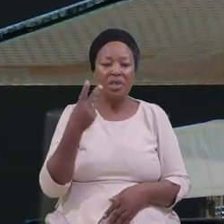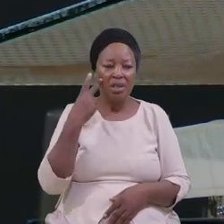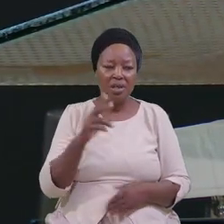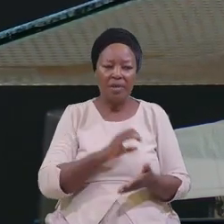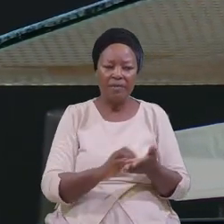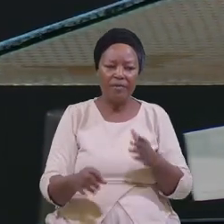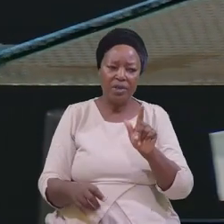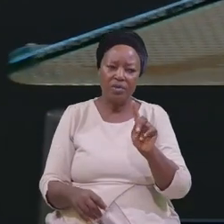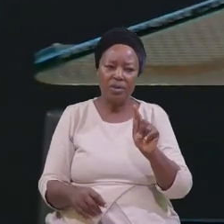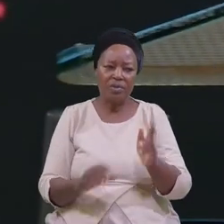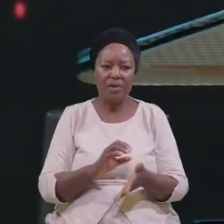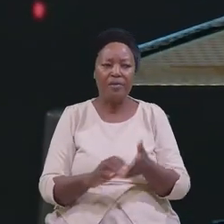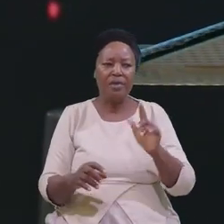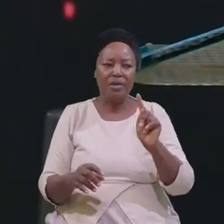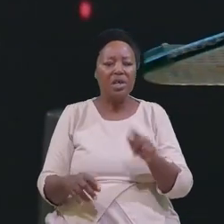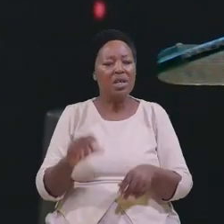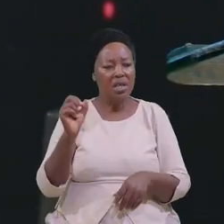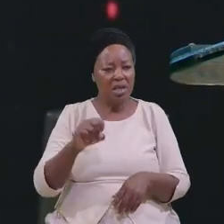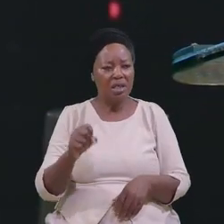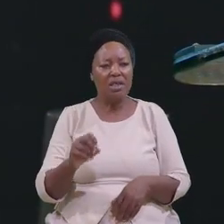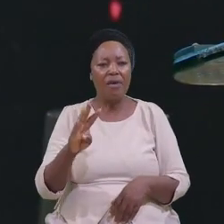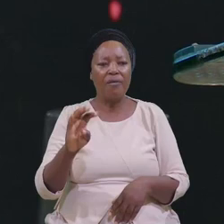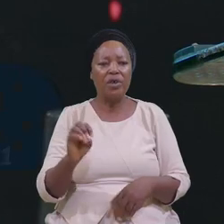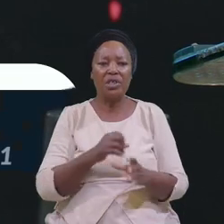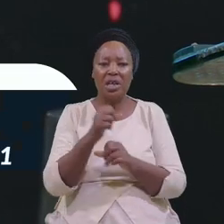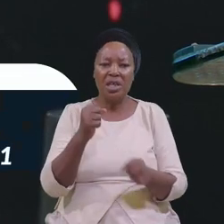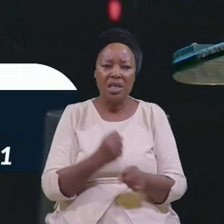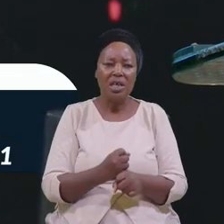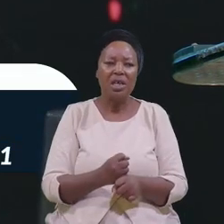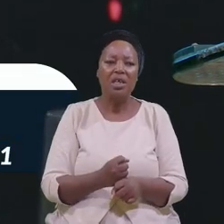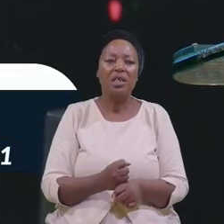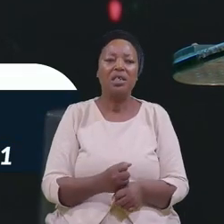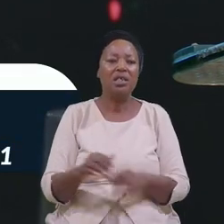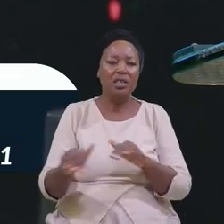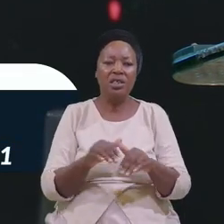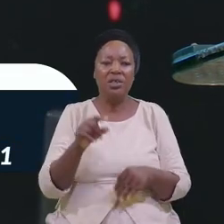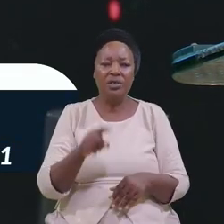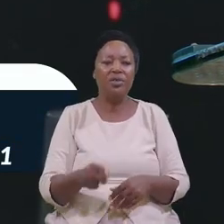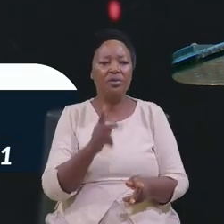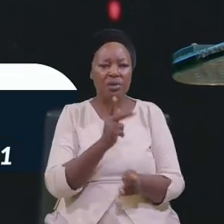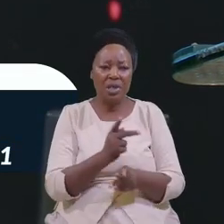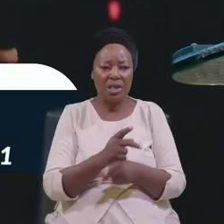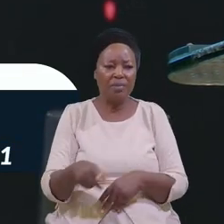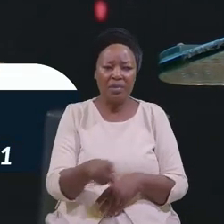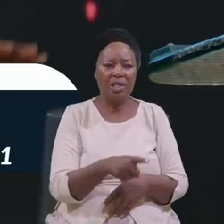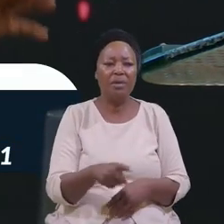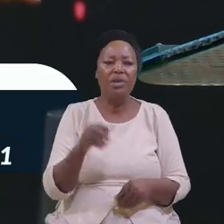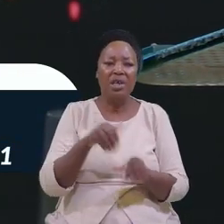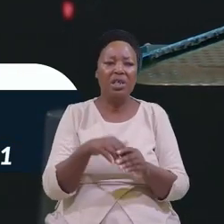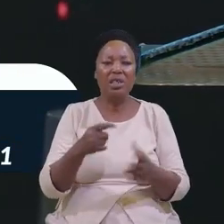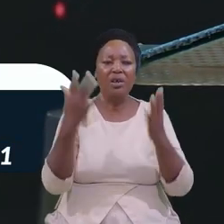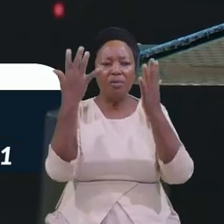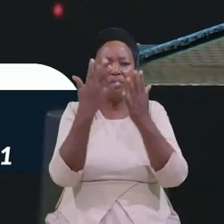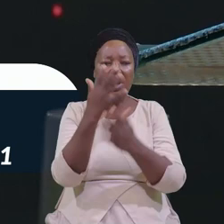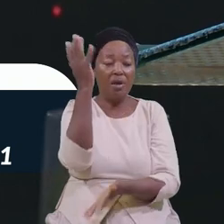21, yea, 40 years didst thou sustain them in the